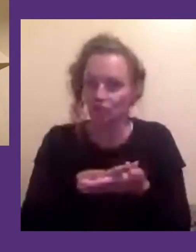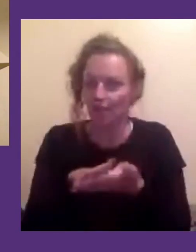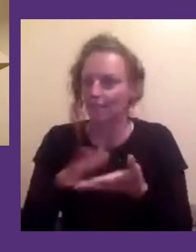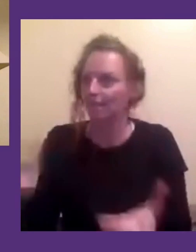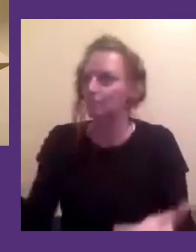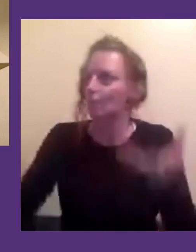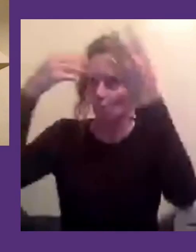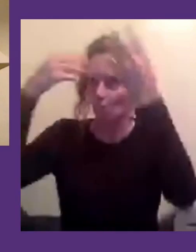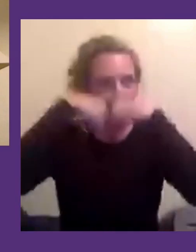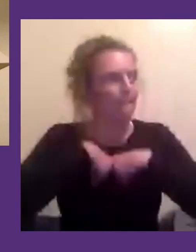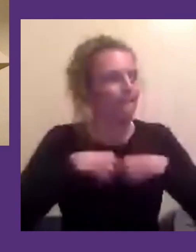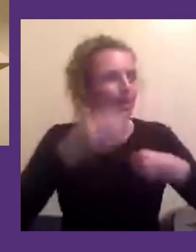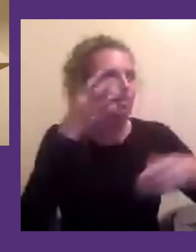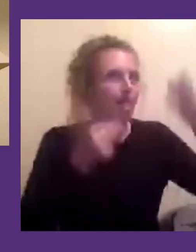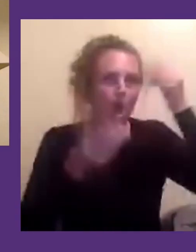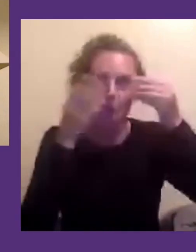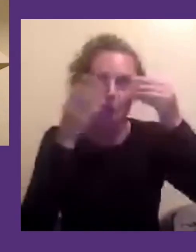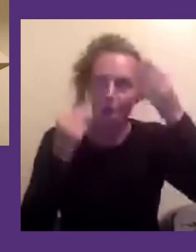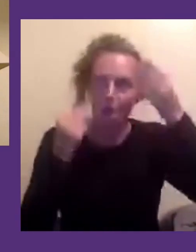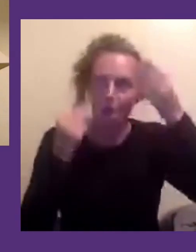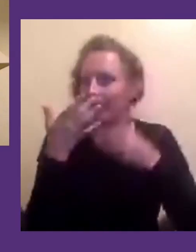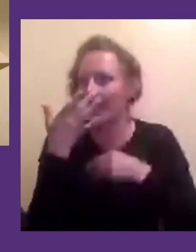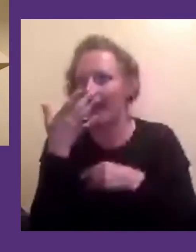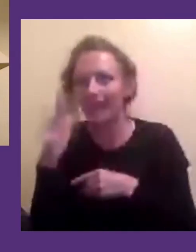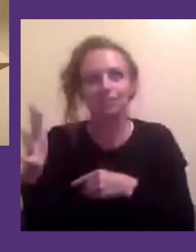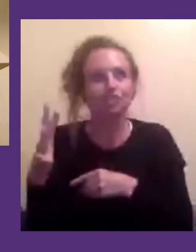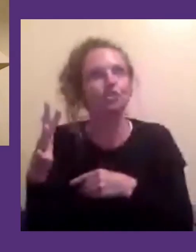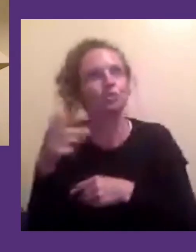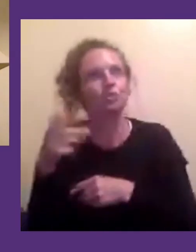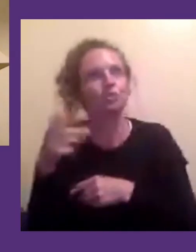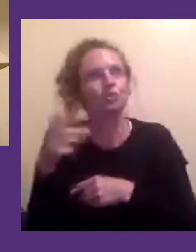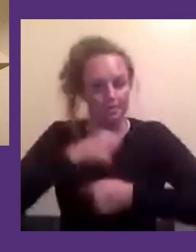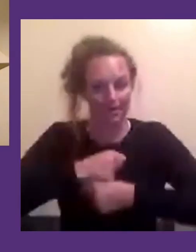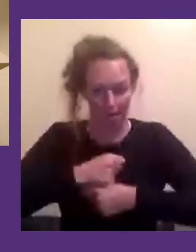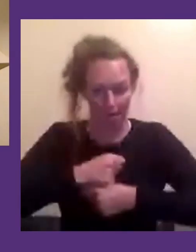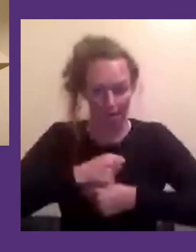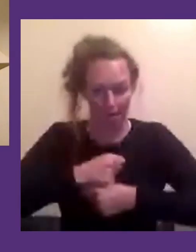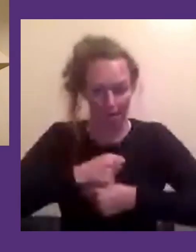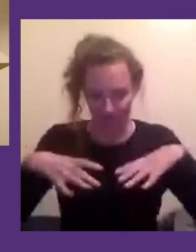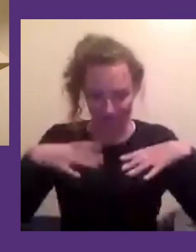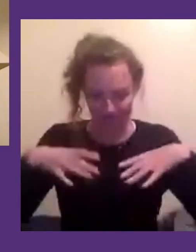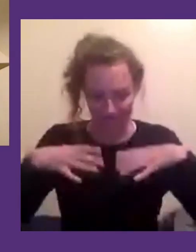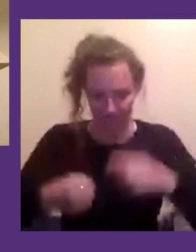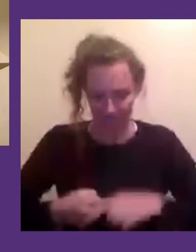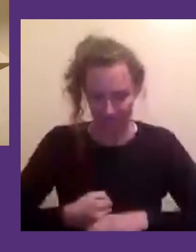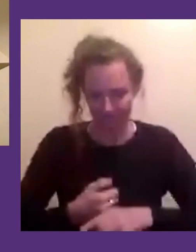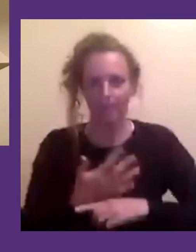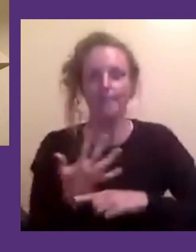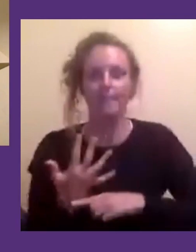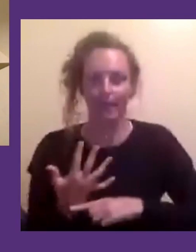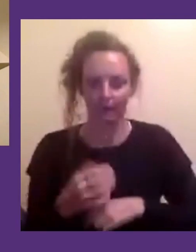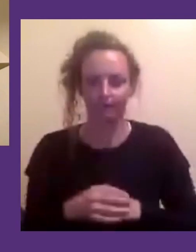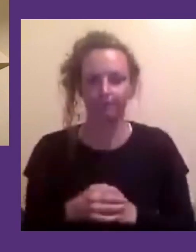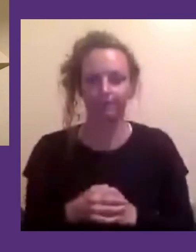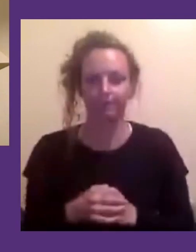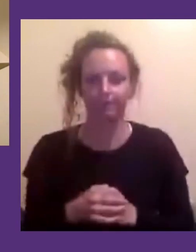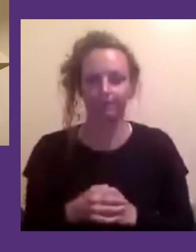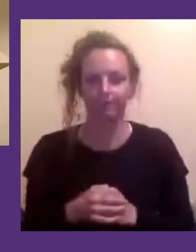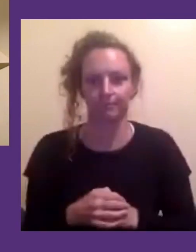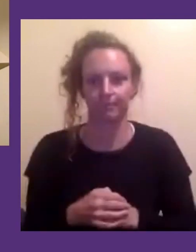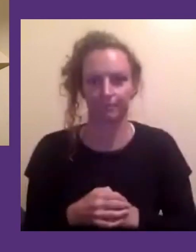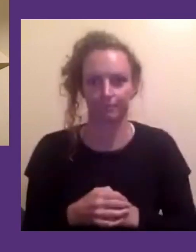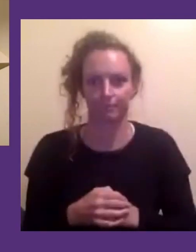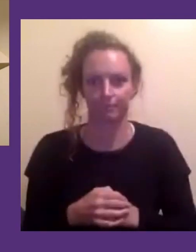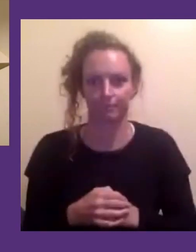formed. Yeah, no, absolutely. So just as a we fun exercise, if we were to create a